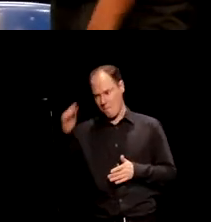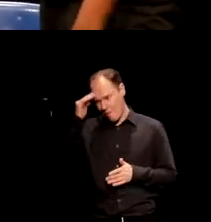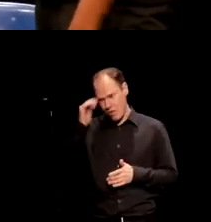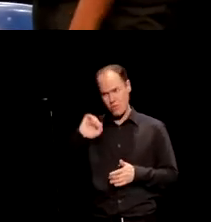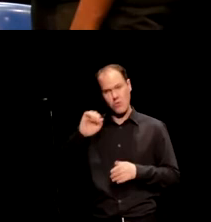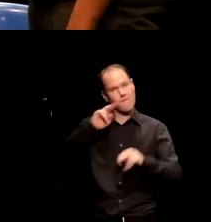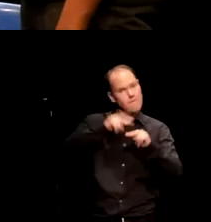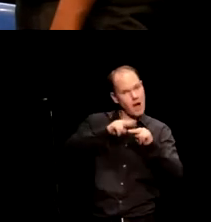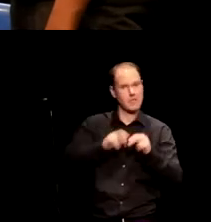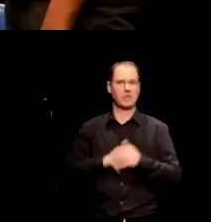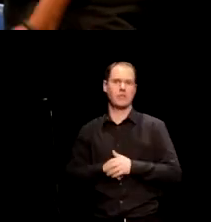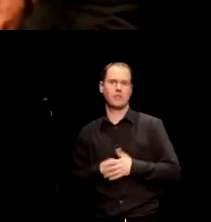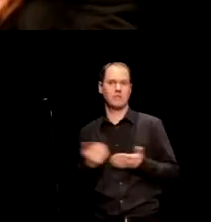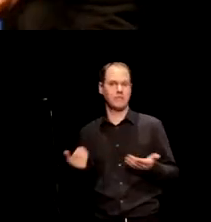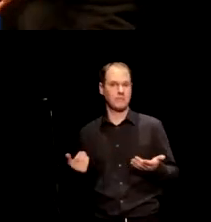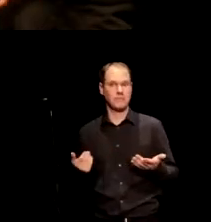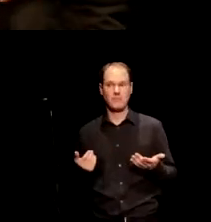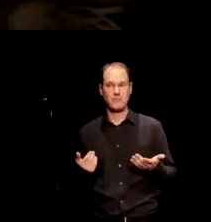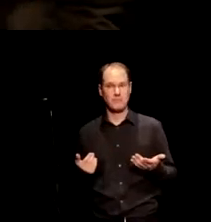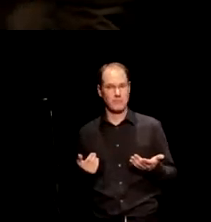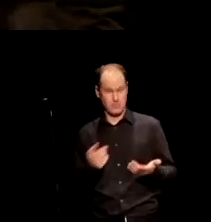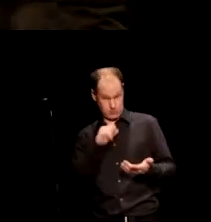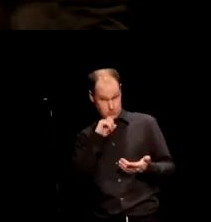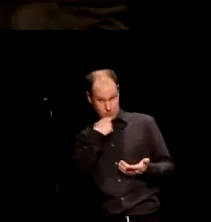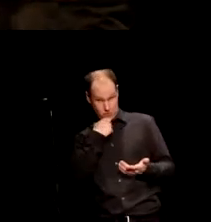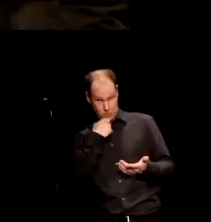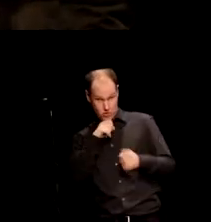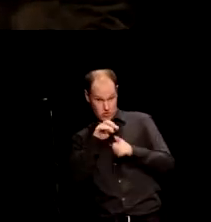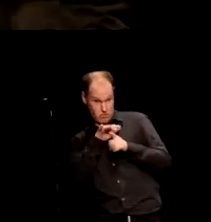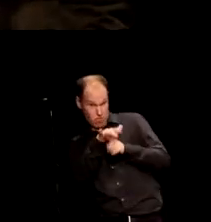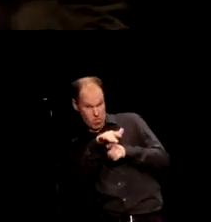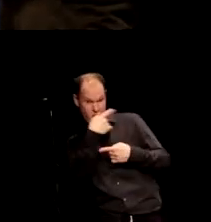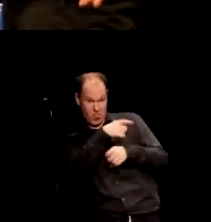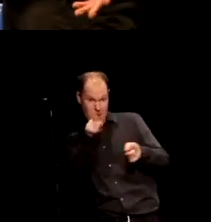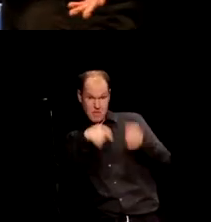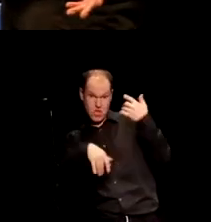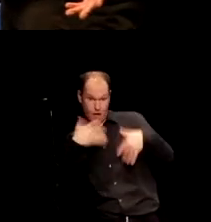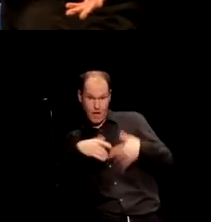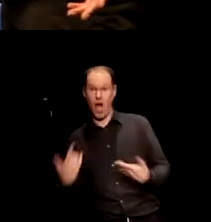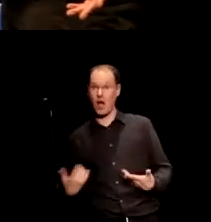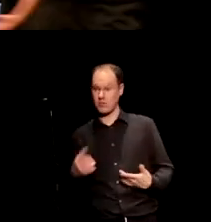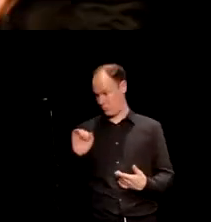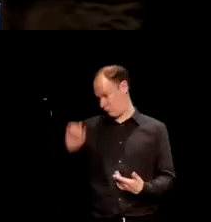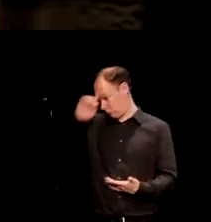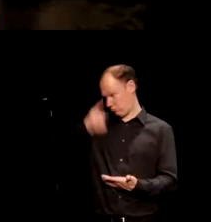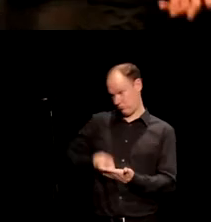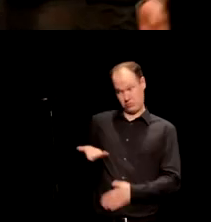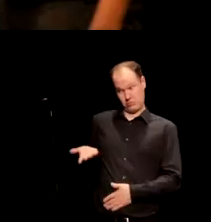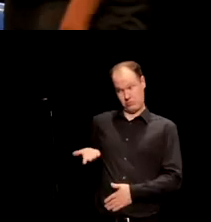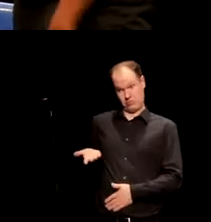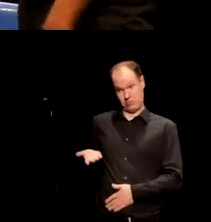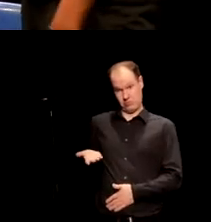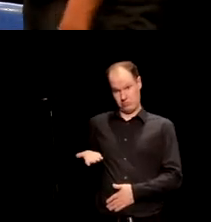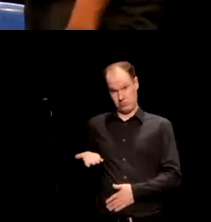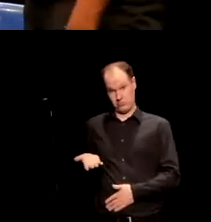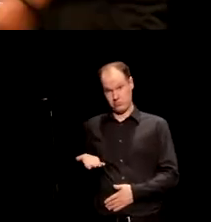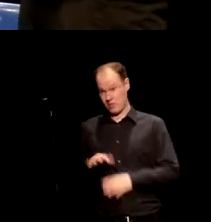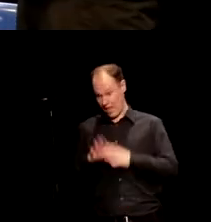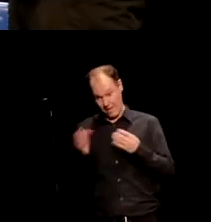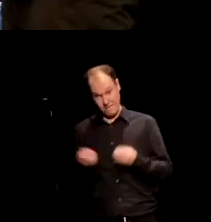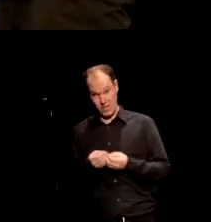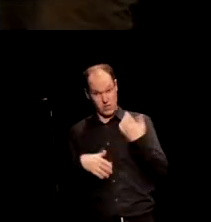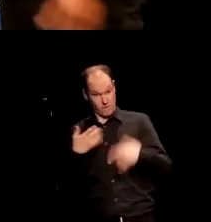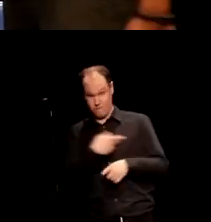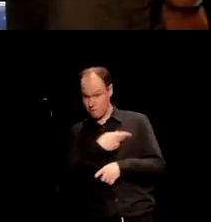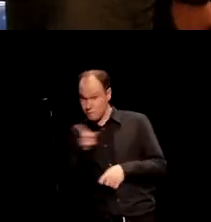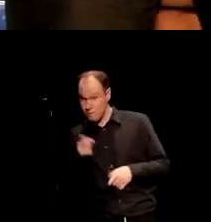father. Are you going to make them suffer? Willfully? Go through all this? And